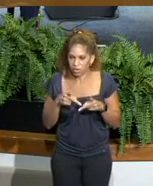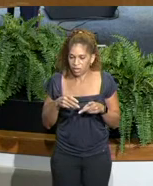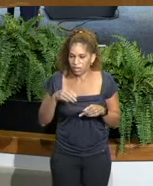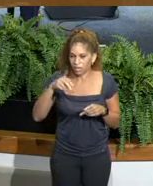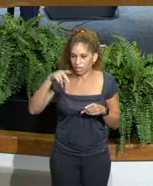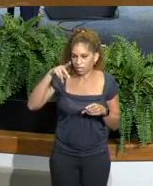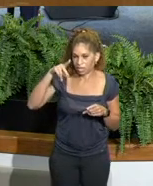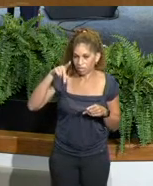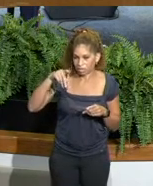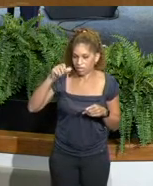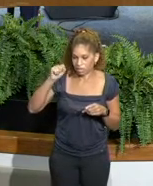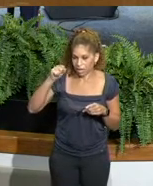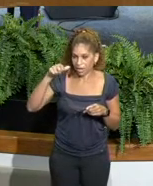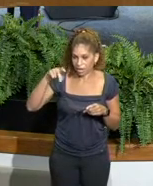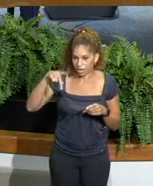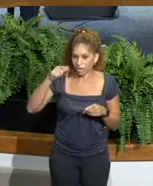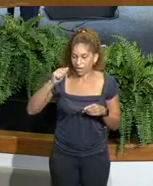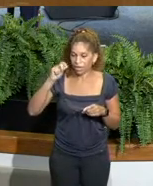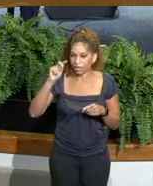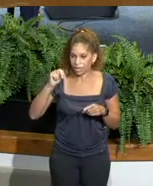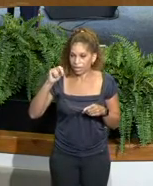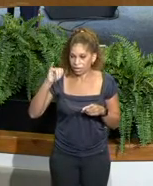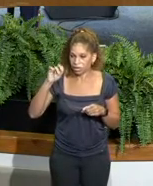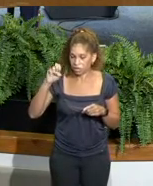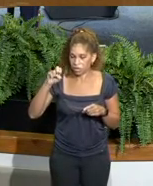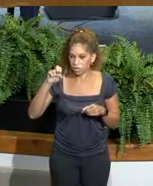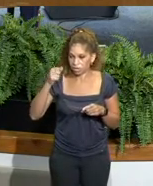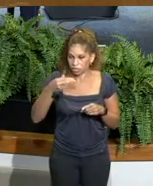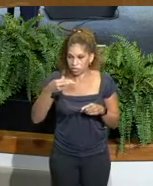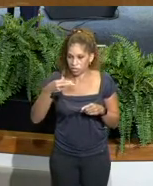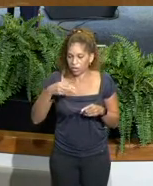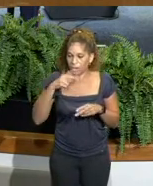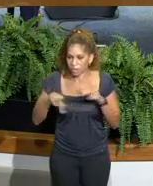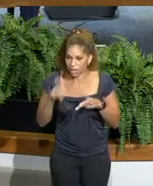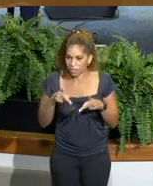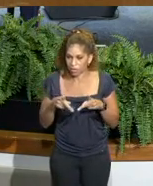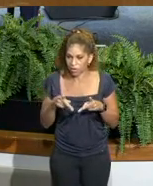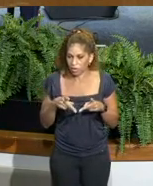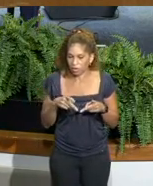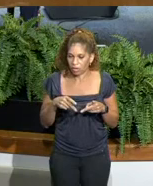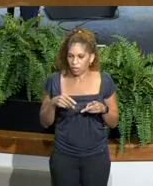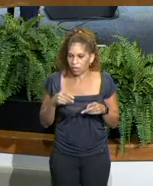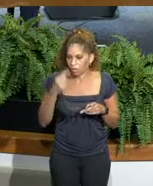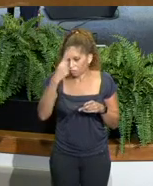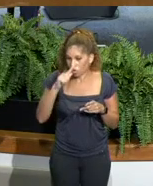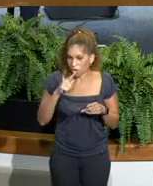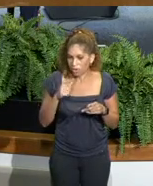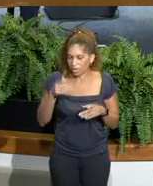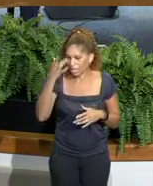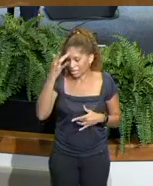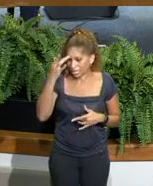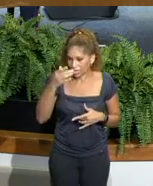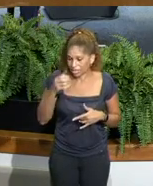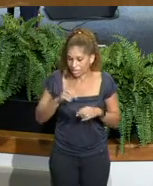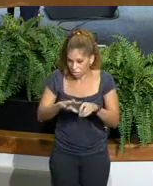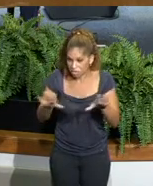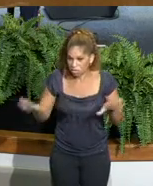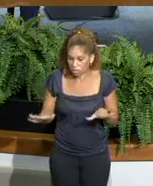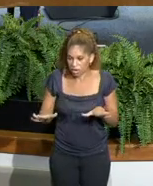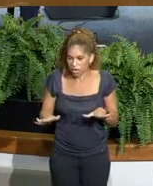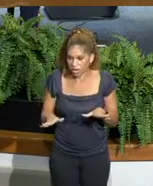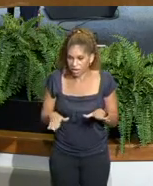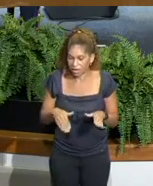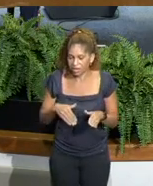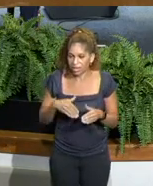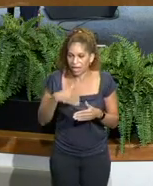to be done, and 600,000 people died. And that was 100 years ago. So my brothers and sisters, please tell folk